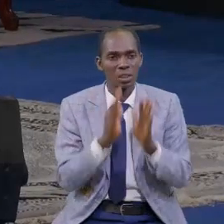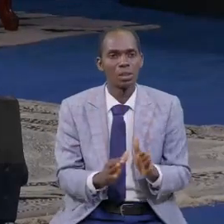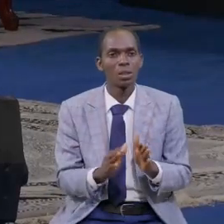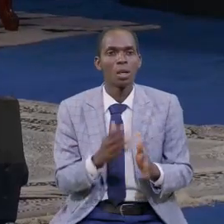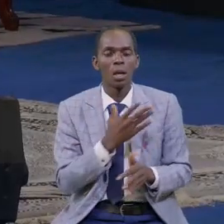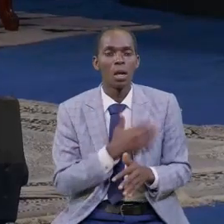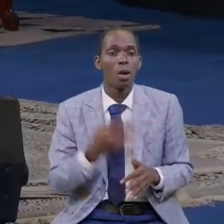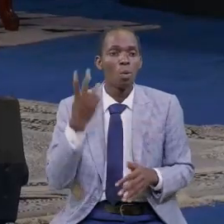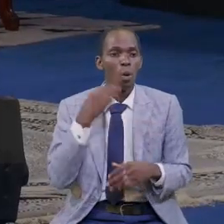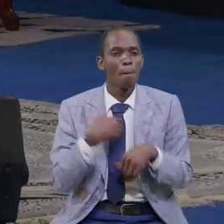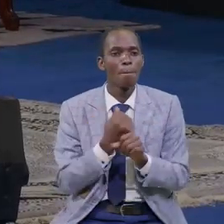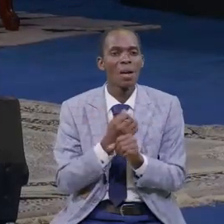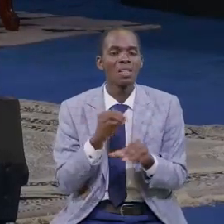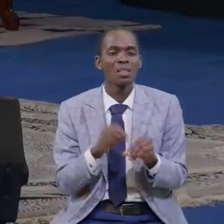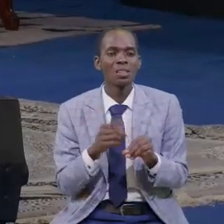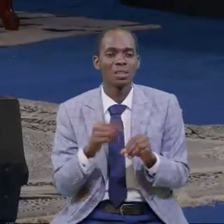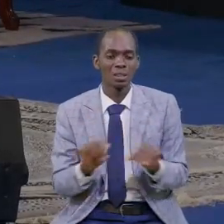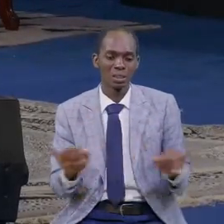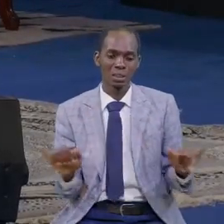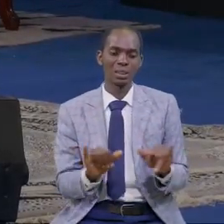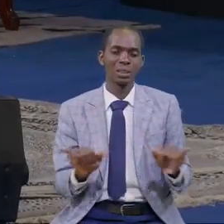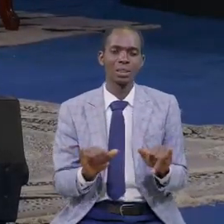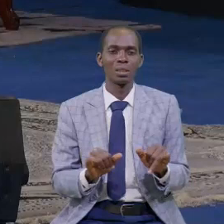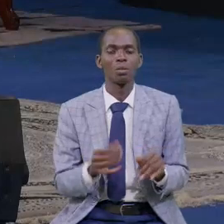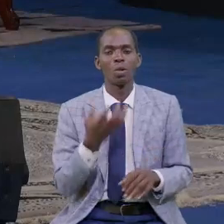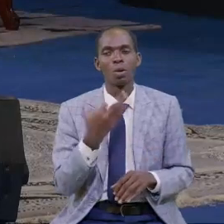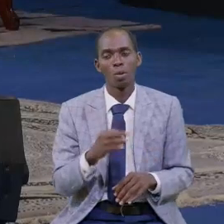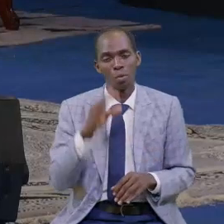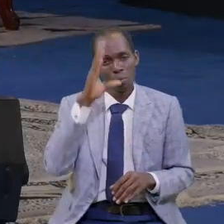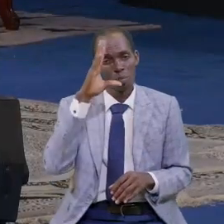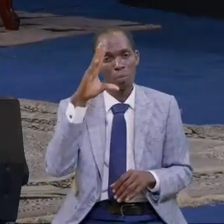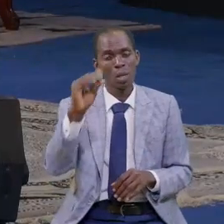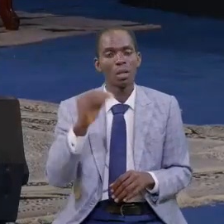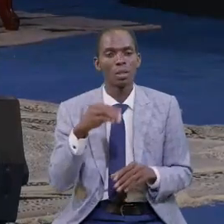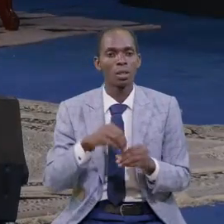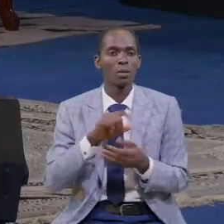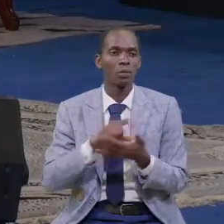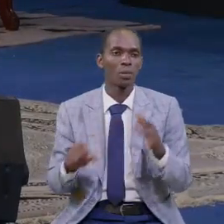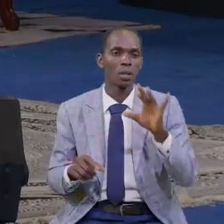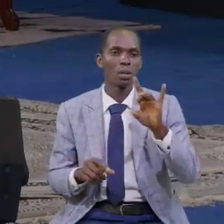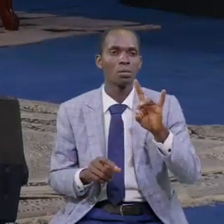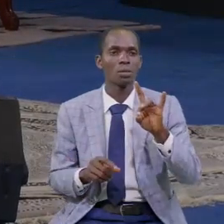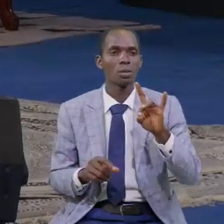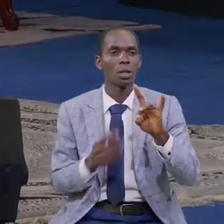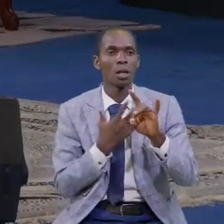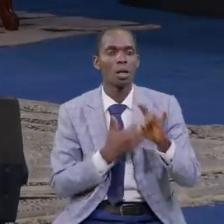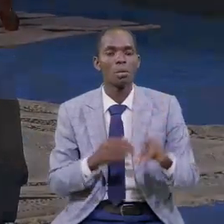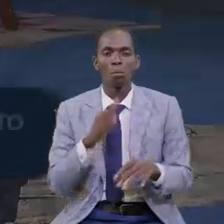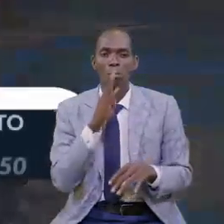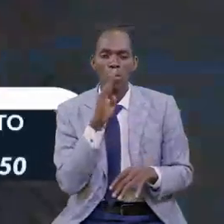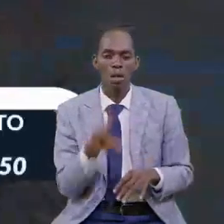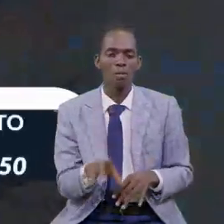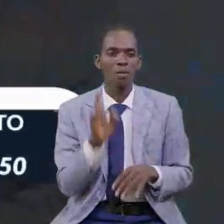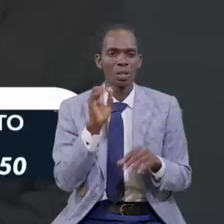in the likeness of men. And then in verse 8, we're told, and being found in